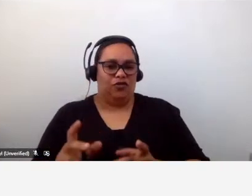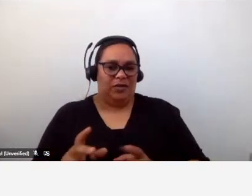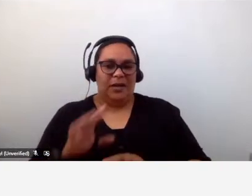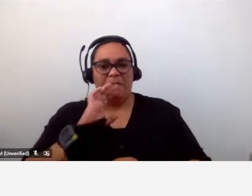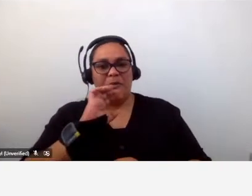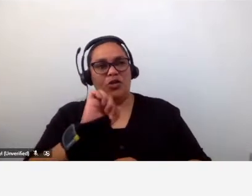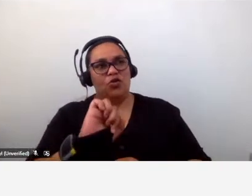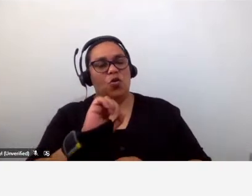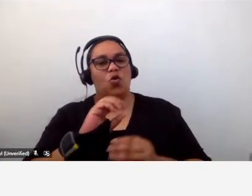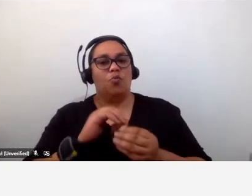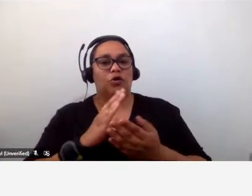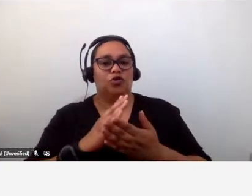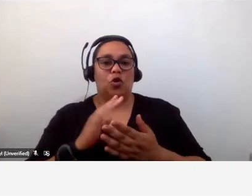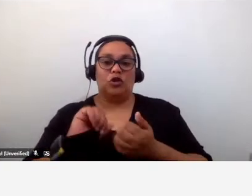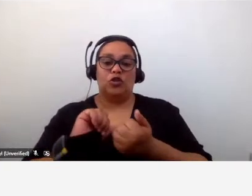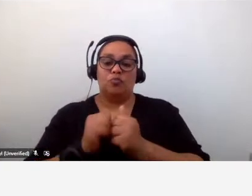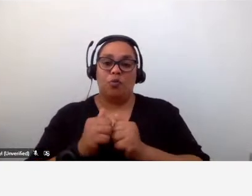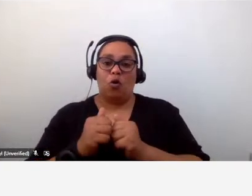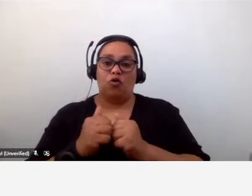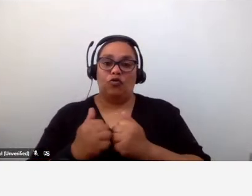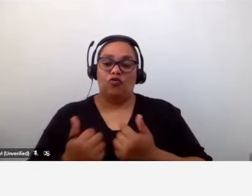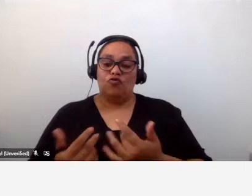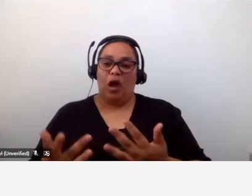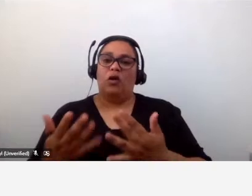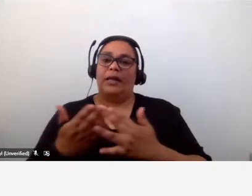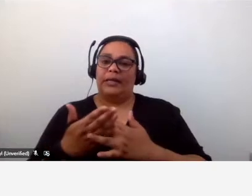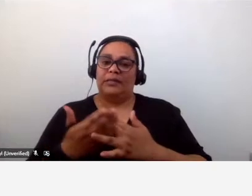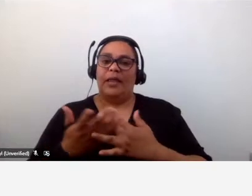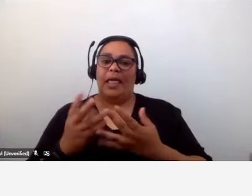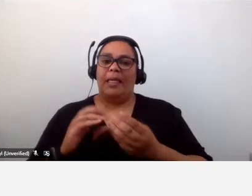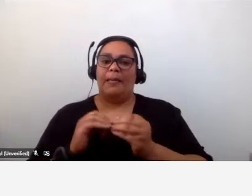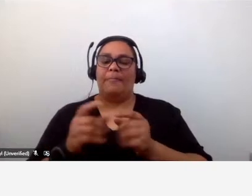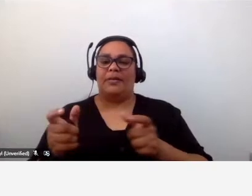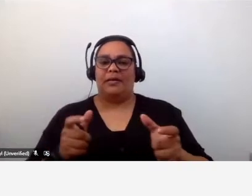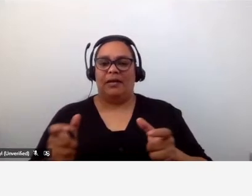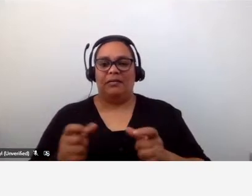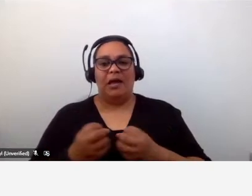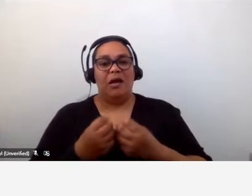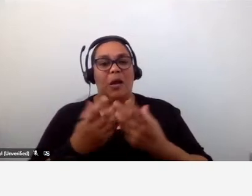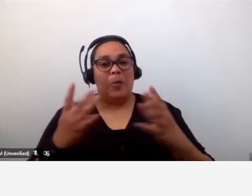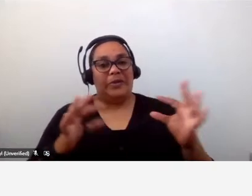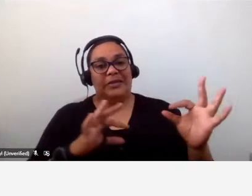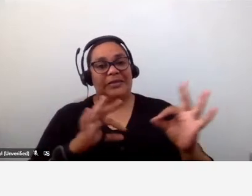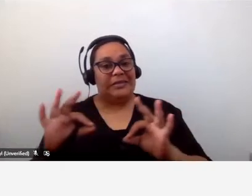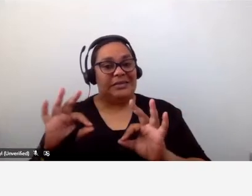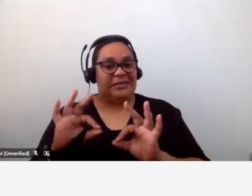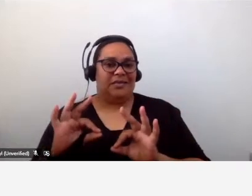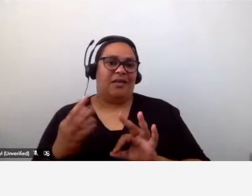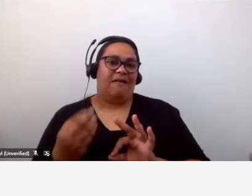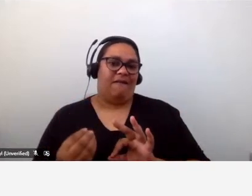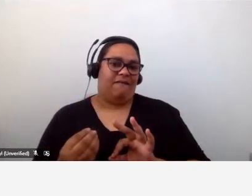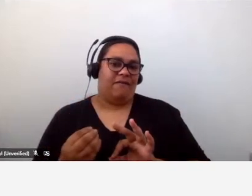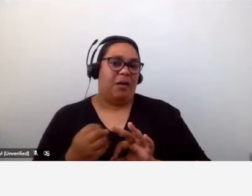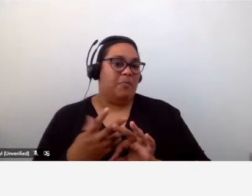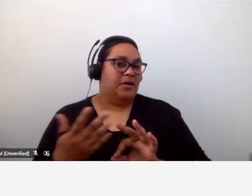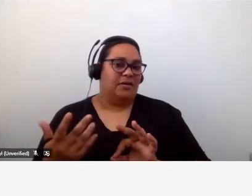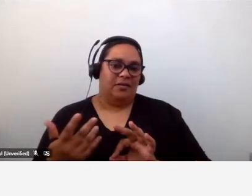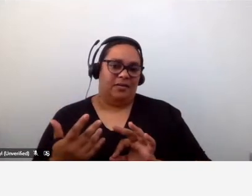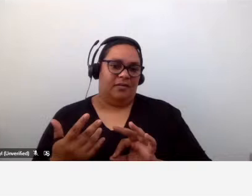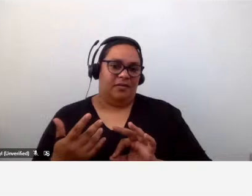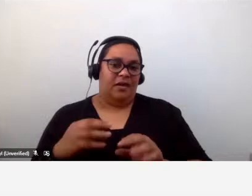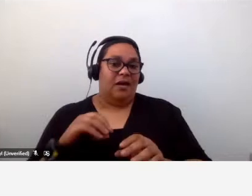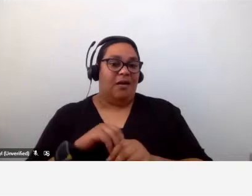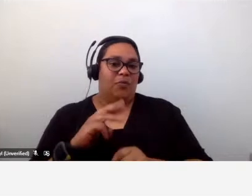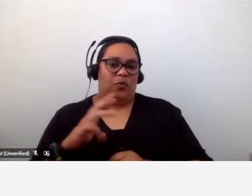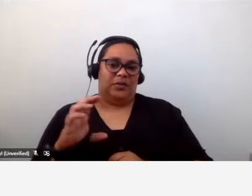you ensure that sports grounds are accessible and maintained? And how many of those in this instance, right? In the